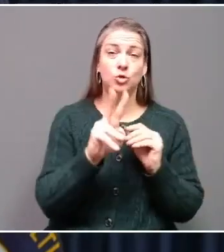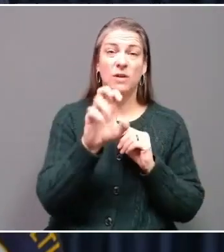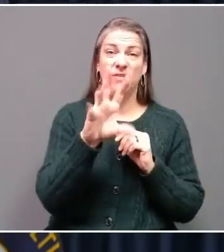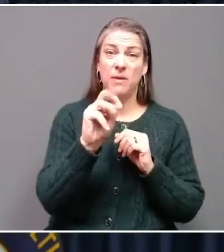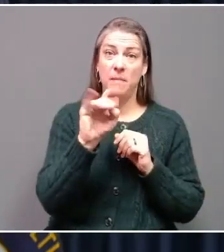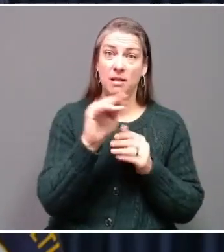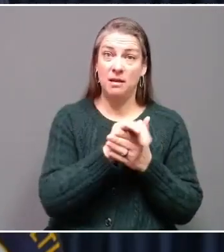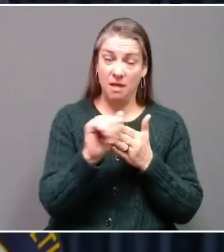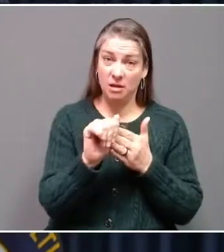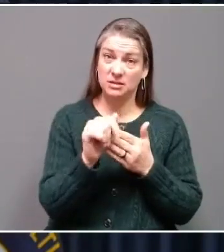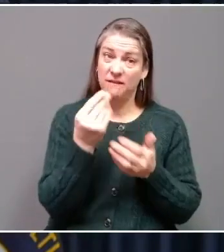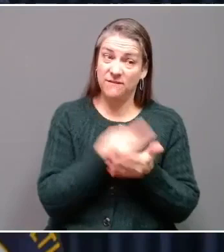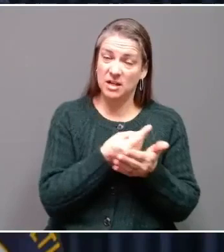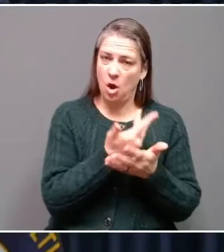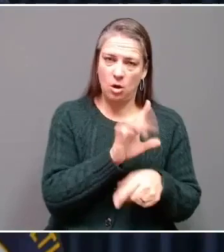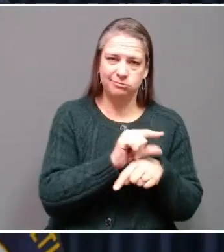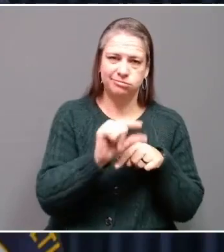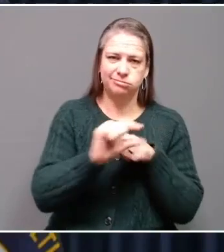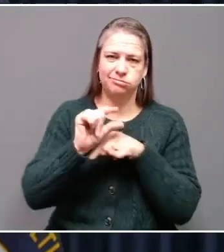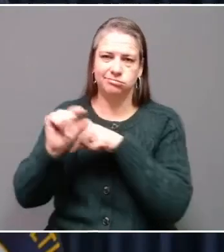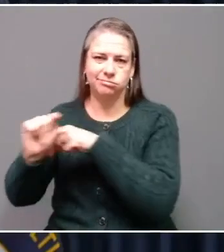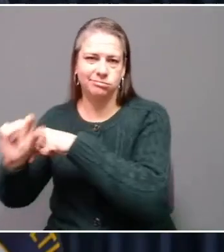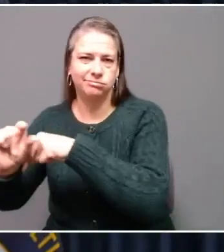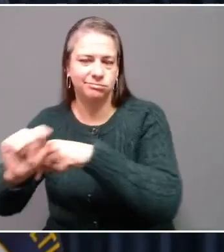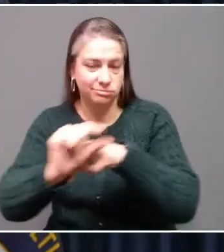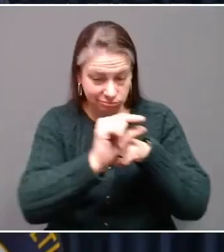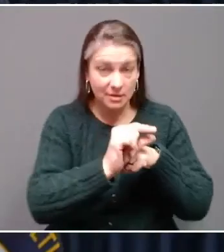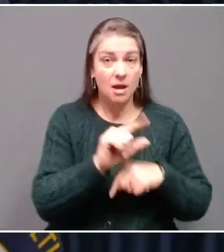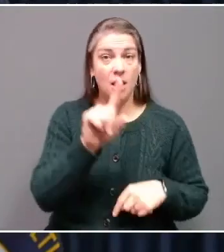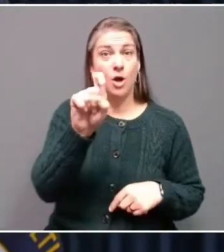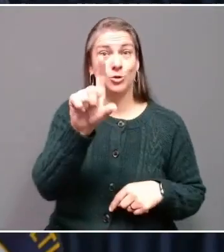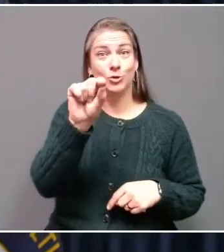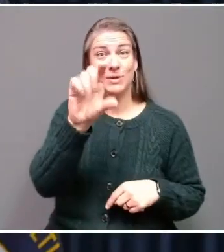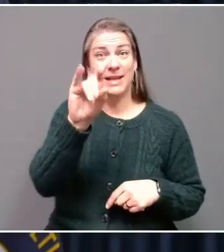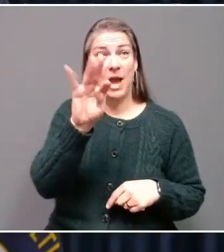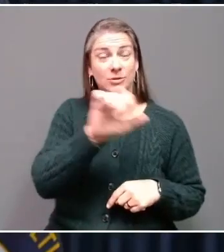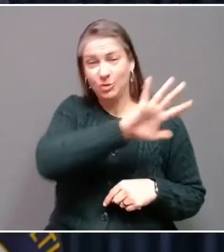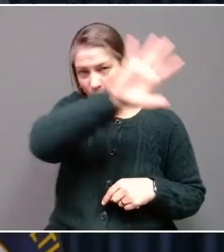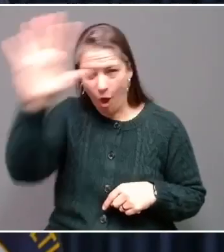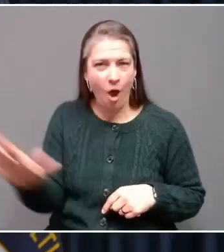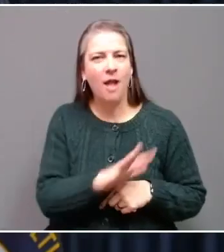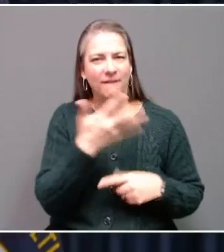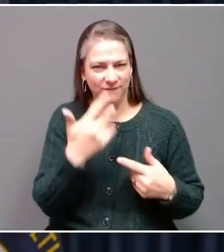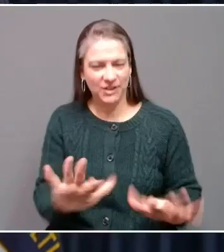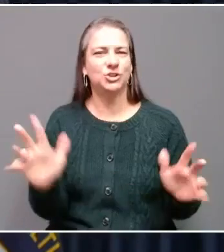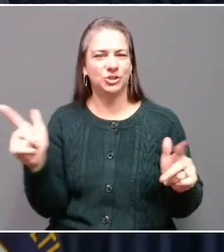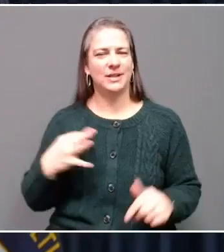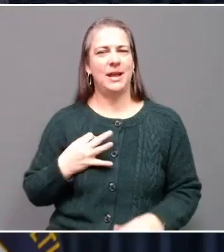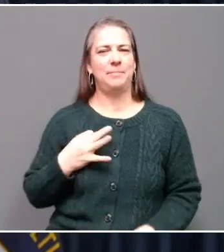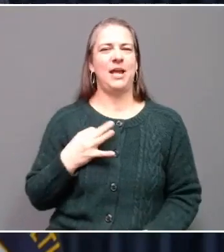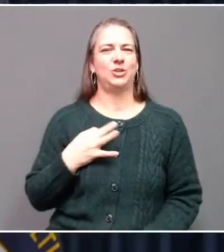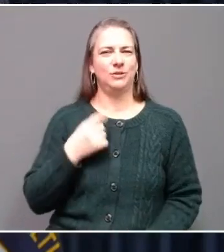been allocated, and all 120 counties got successful grant applications in. The Cleaner